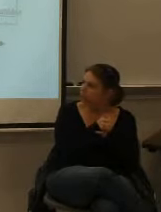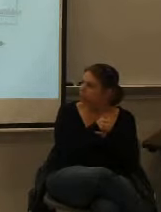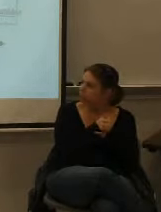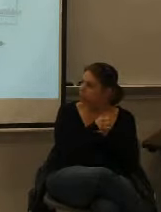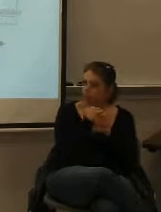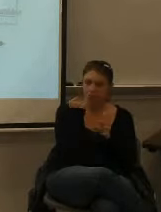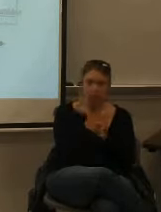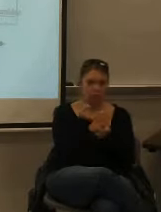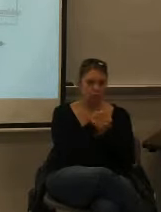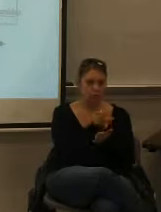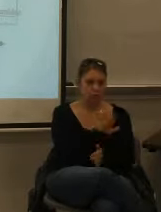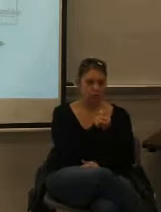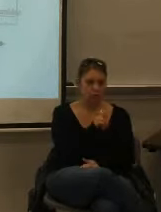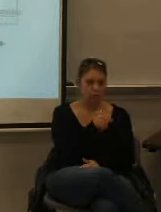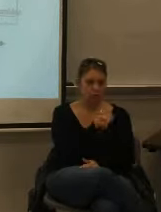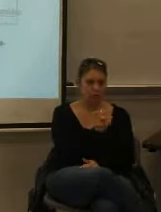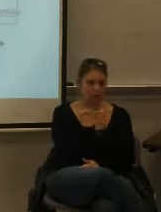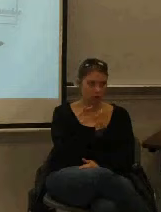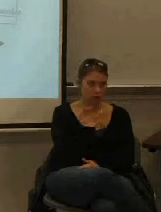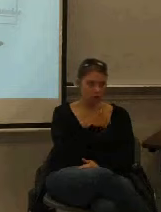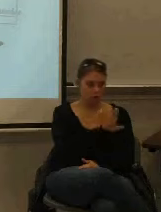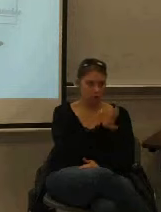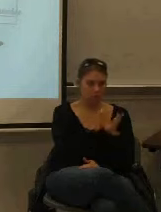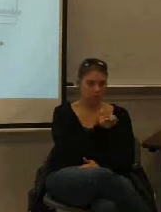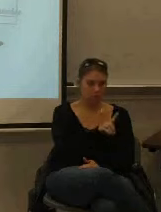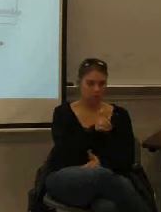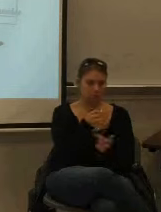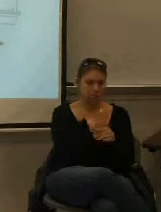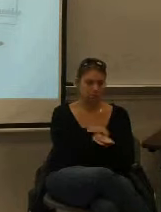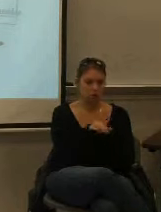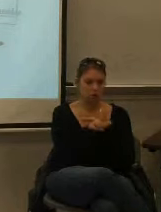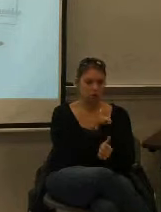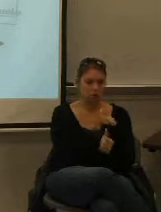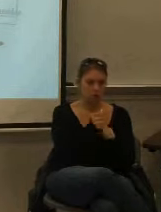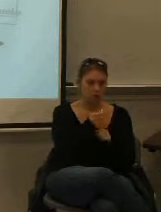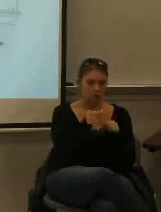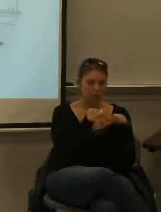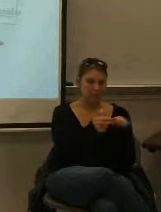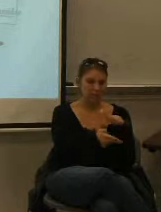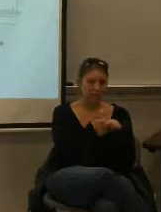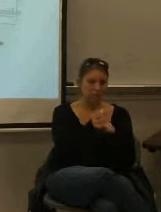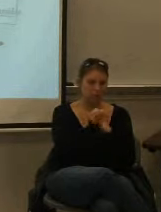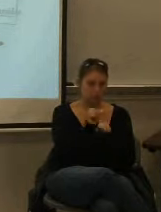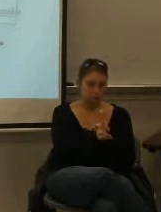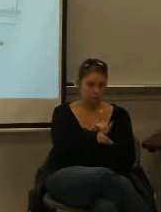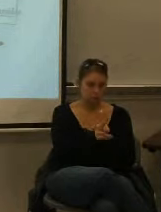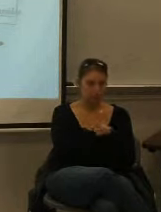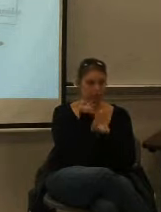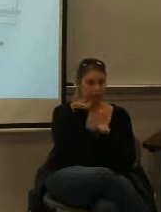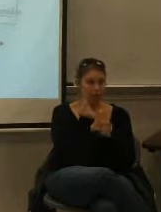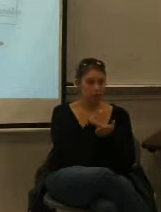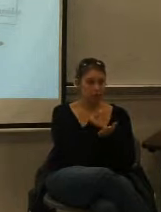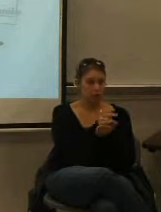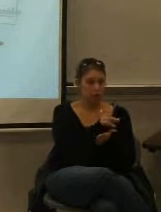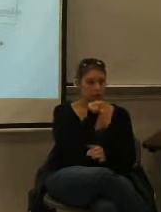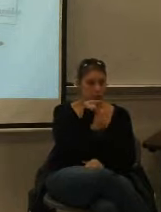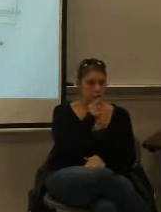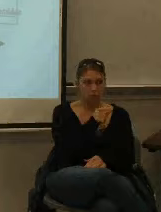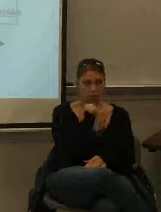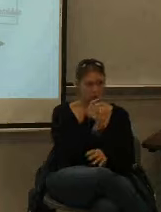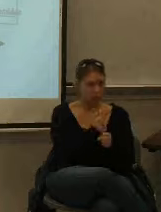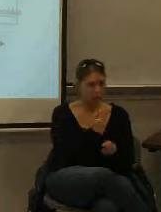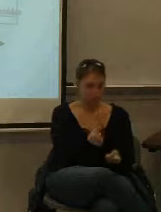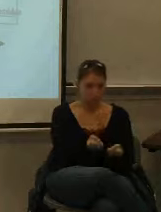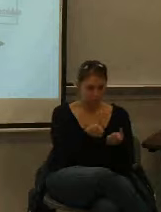So if you treat your organic carbon, your BOD comes in a lot lower, you can maintain higher oxygen. If you treat your nutrients, you don't get